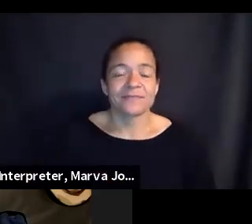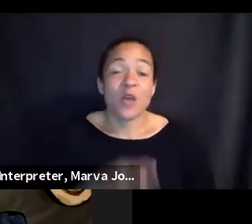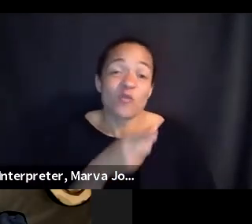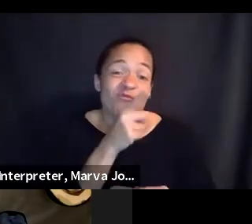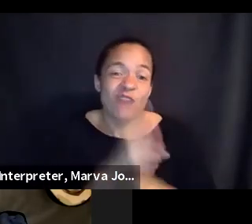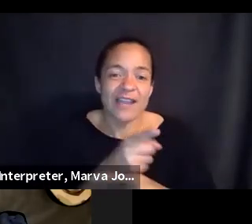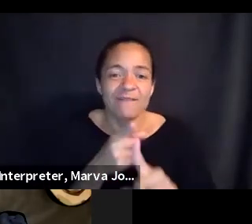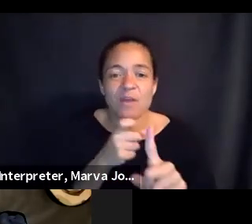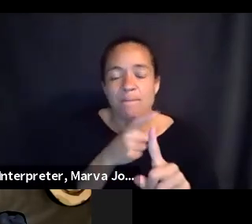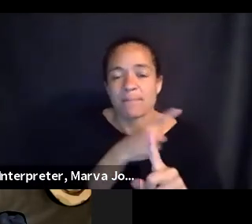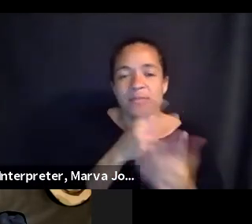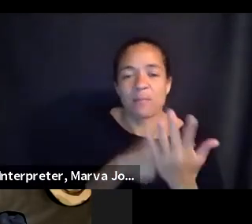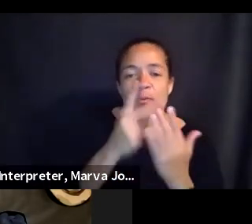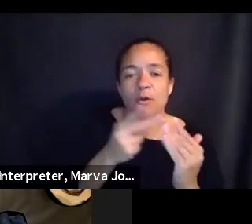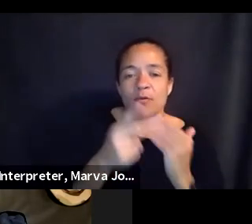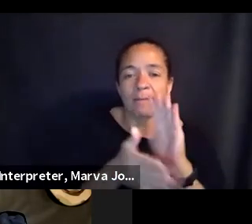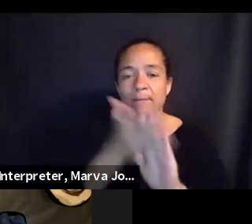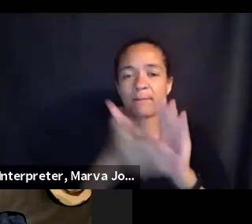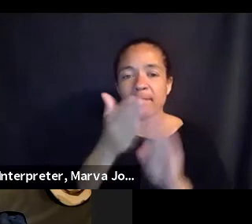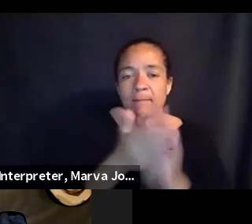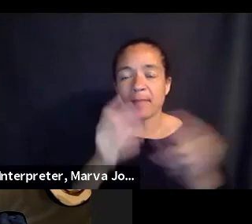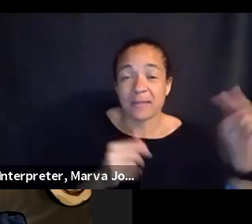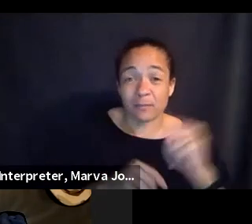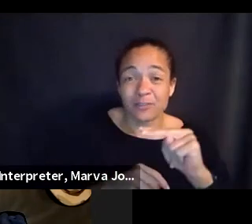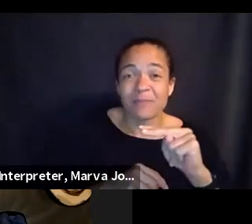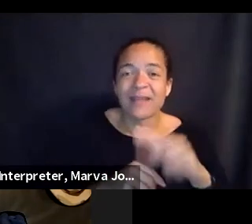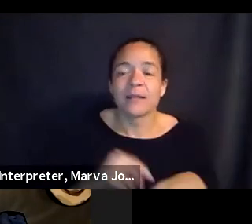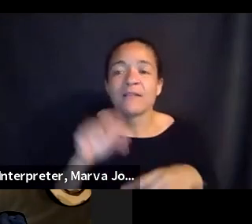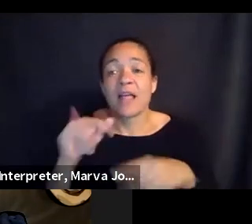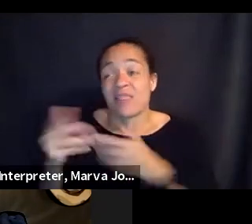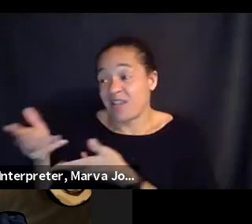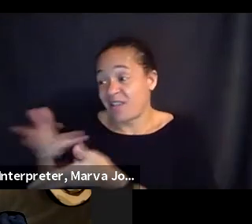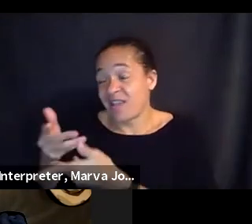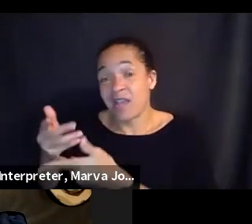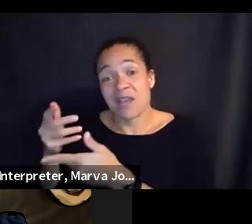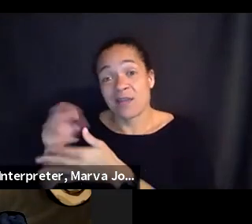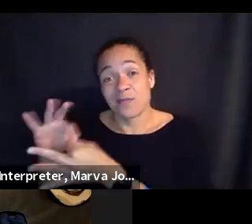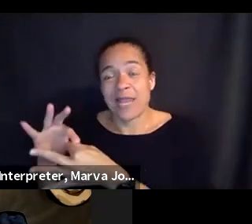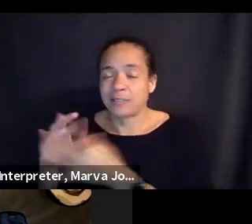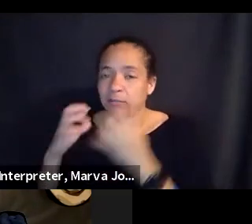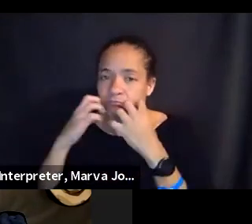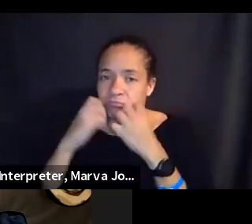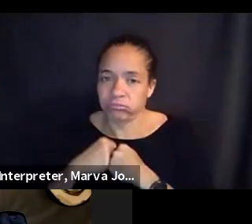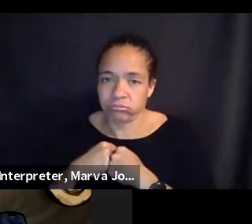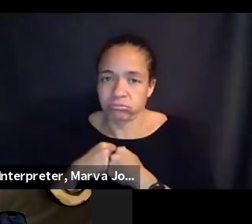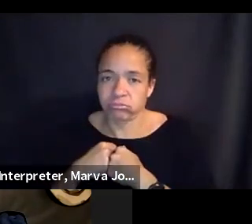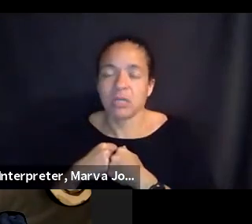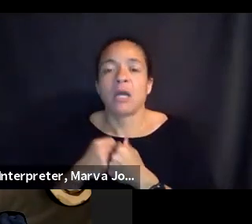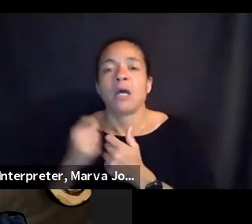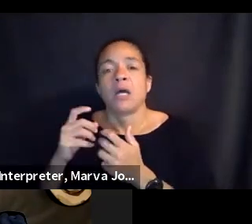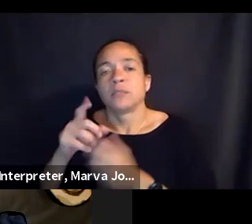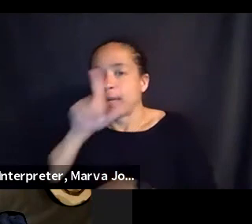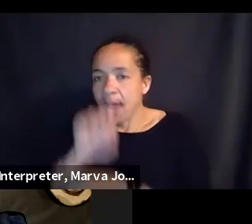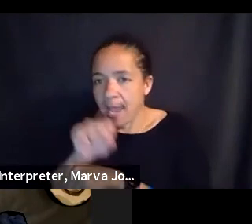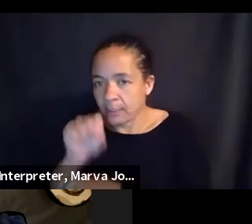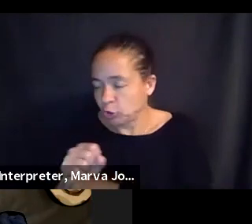a program side, realize how valuable those relationships really are, to be on the ground, to